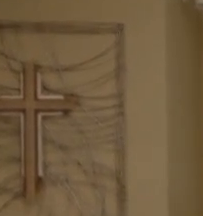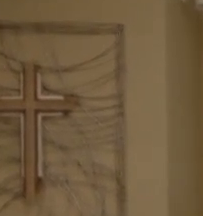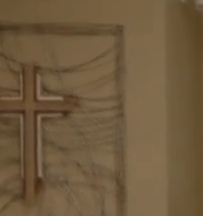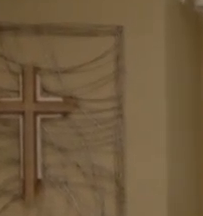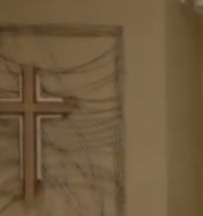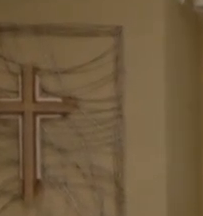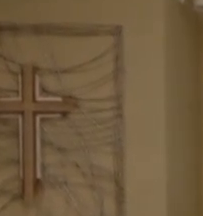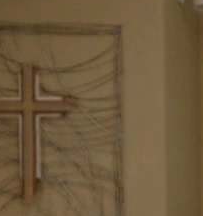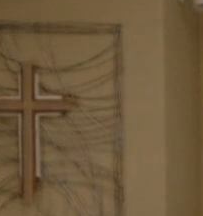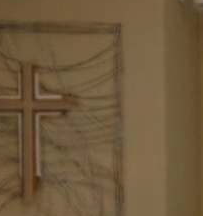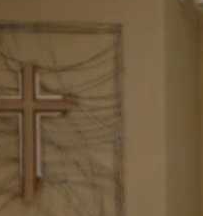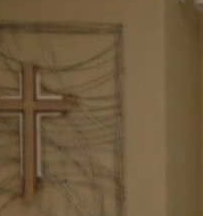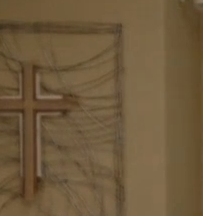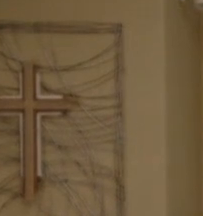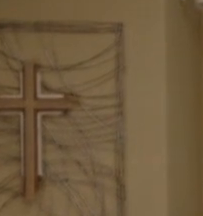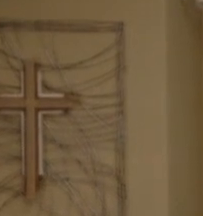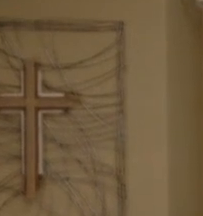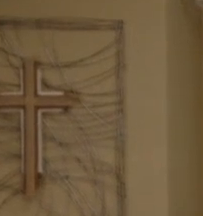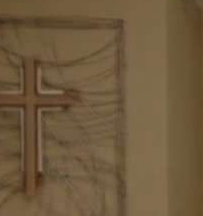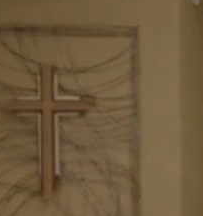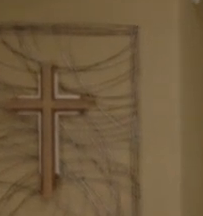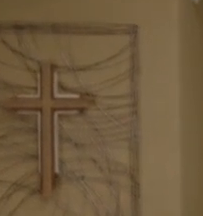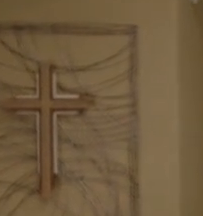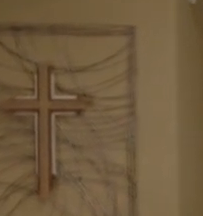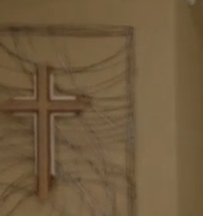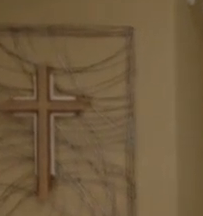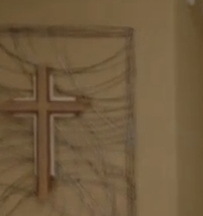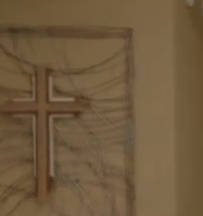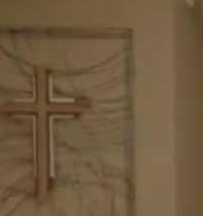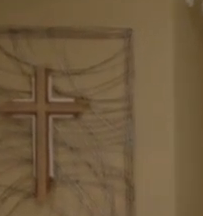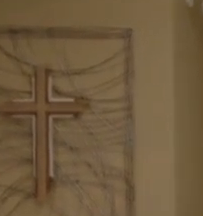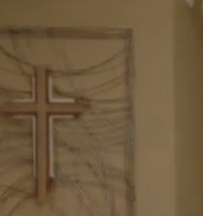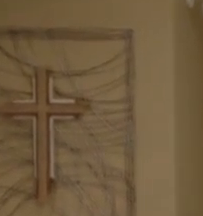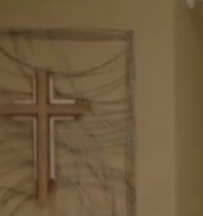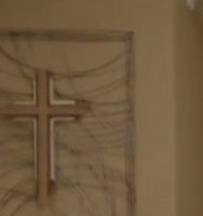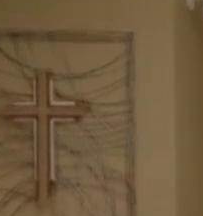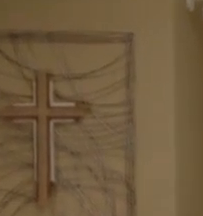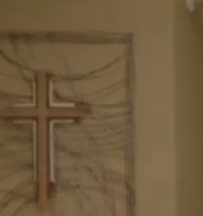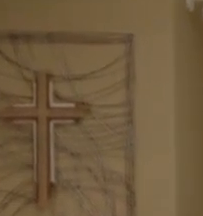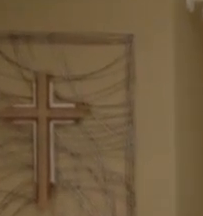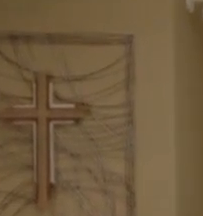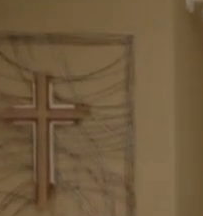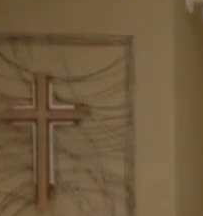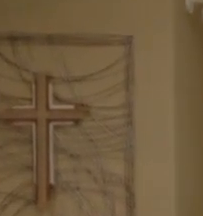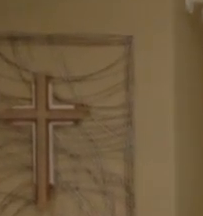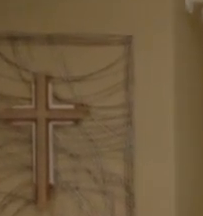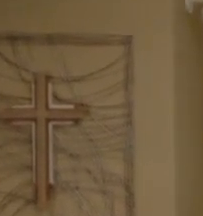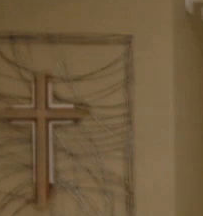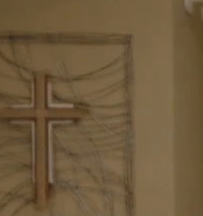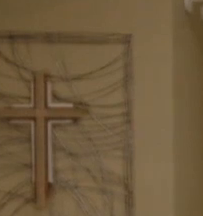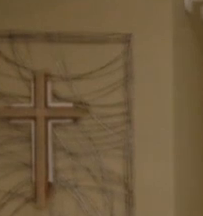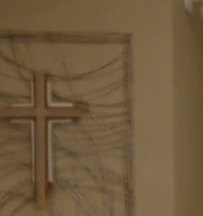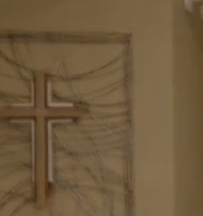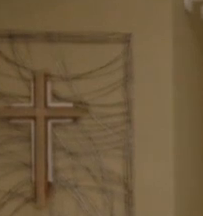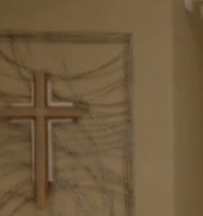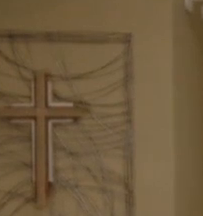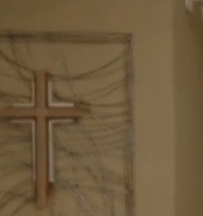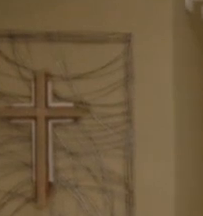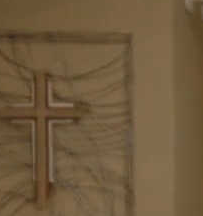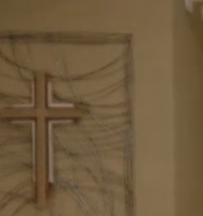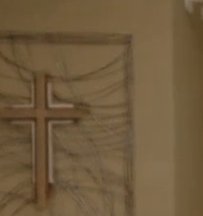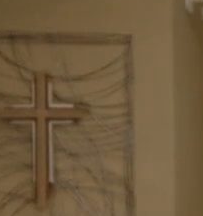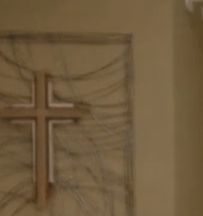Father, thank you for the gift of salvation. Thank you for the gift of sonship and daughtership and family, that we get to be